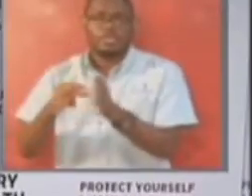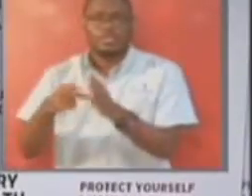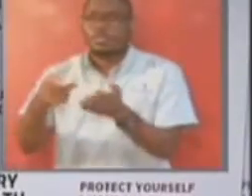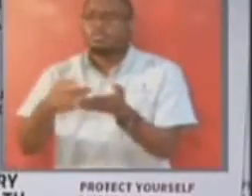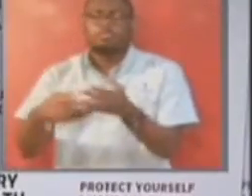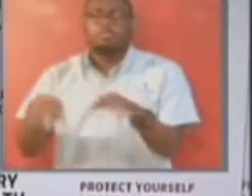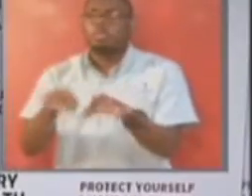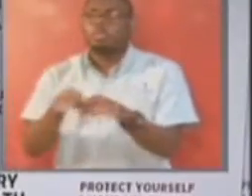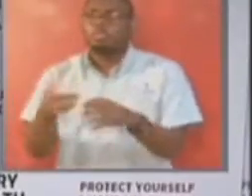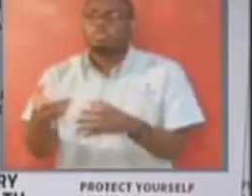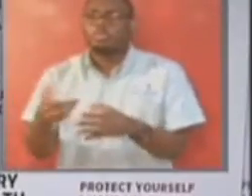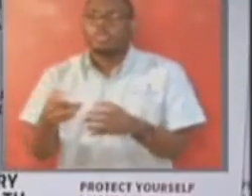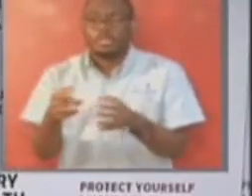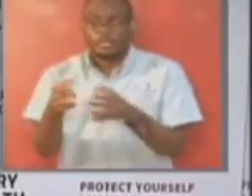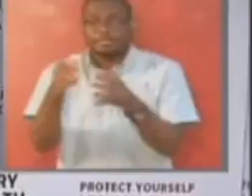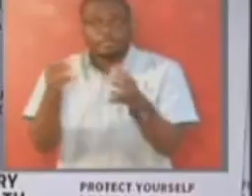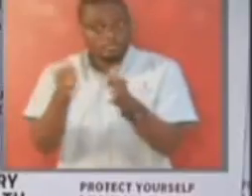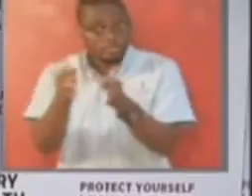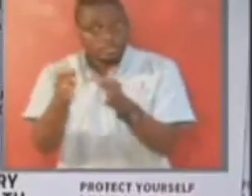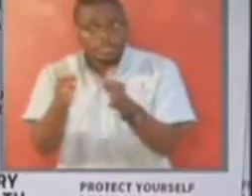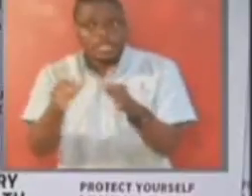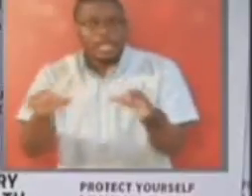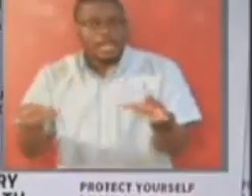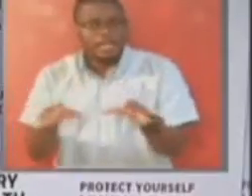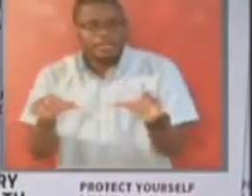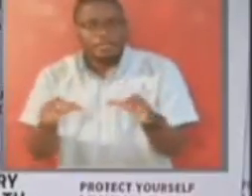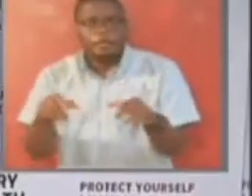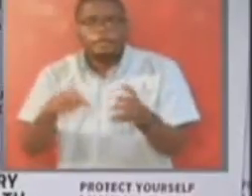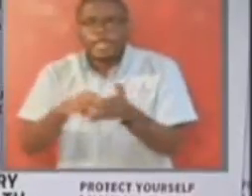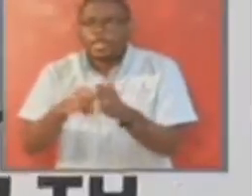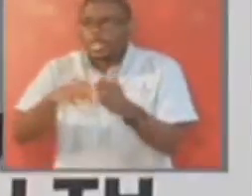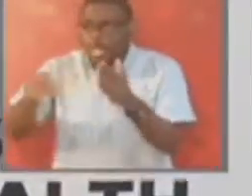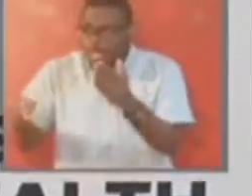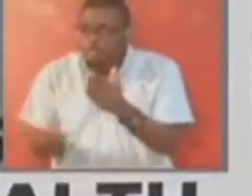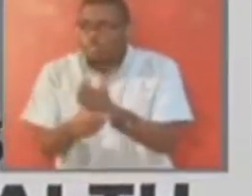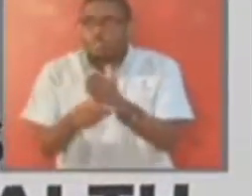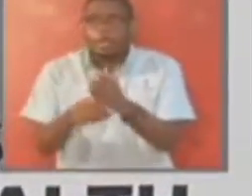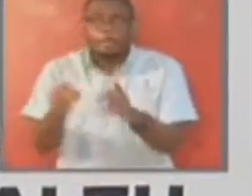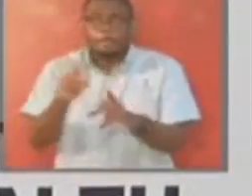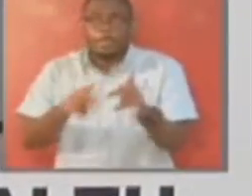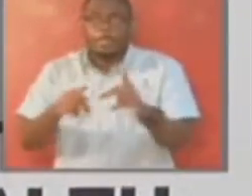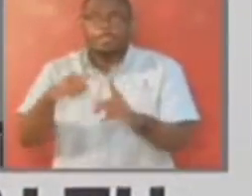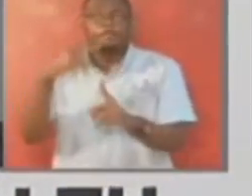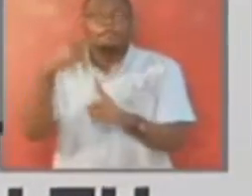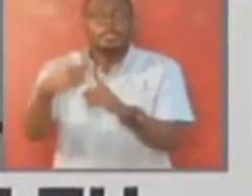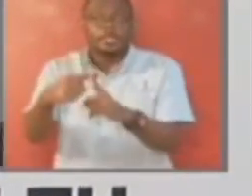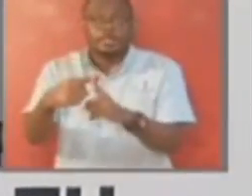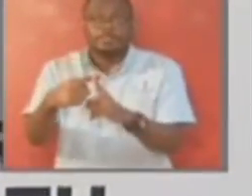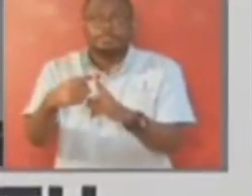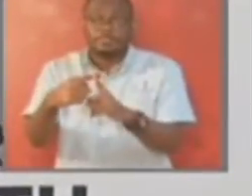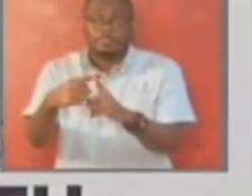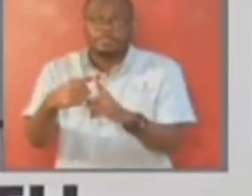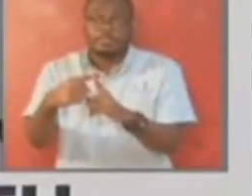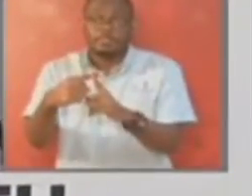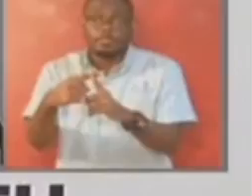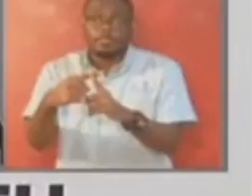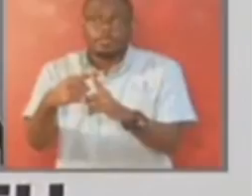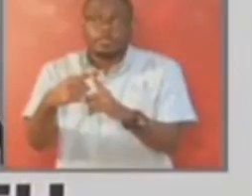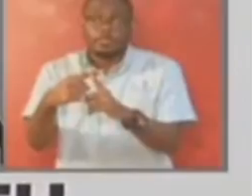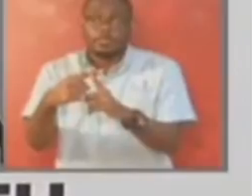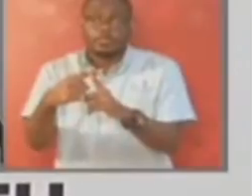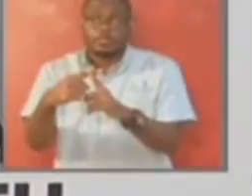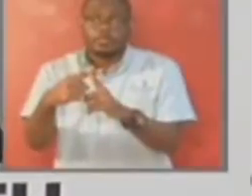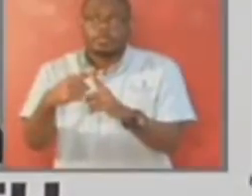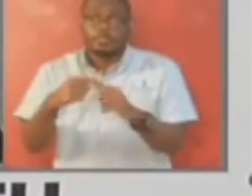active cases are basically the total number of cases of persons who are positive for COVID-19, who have not met either